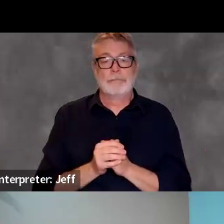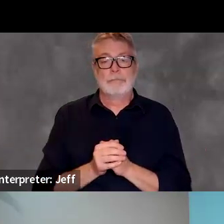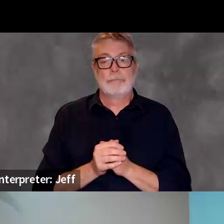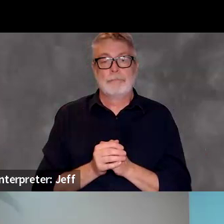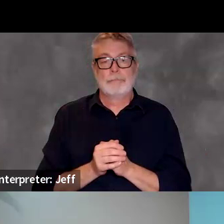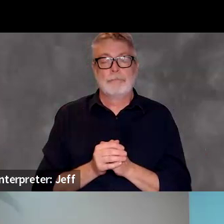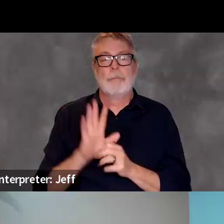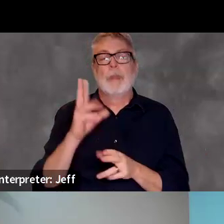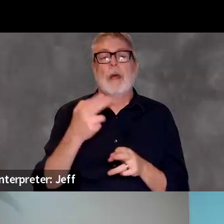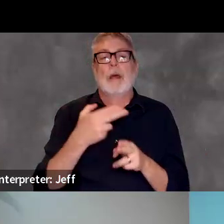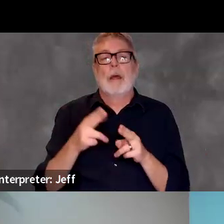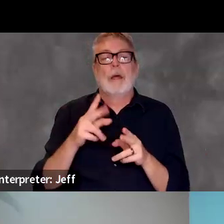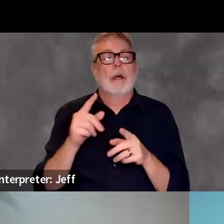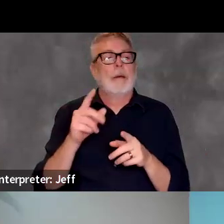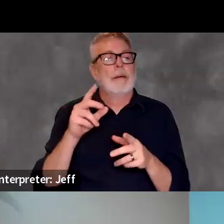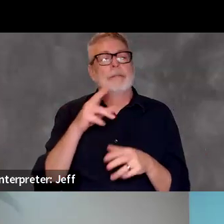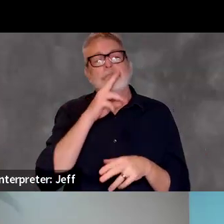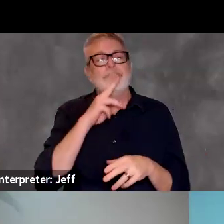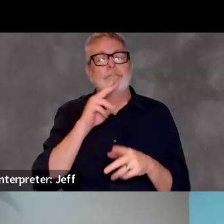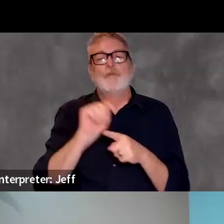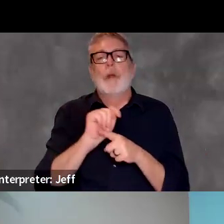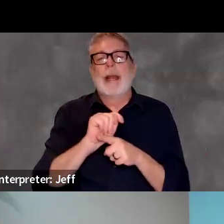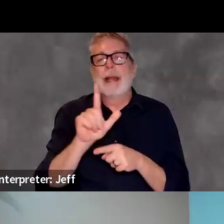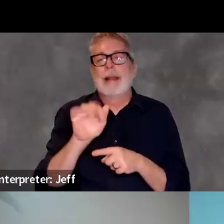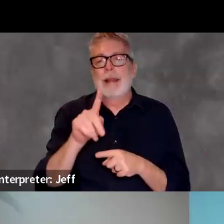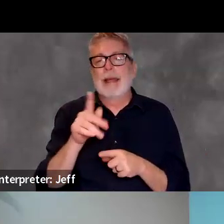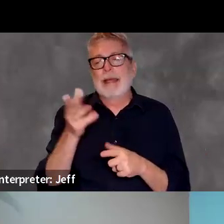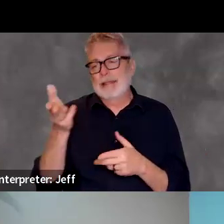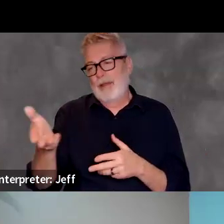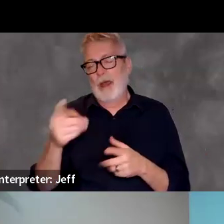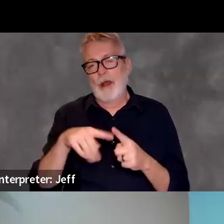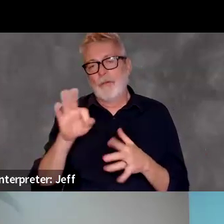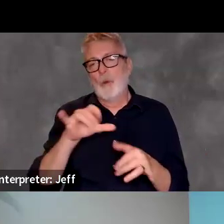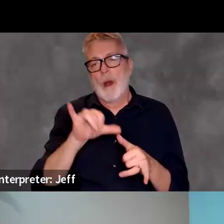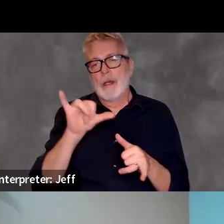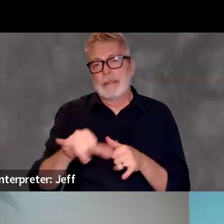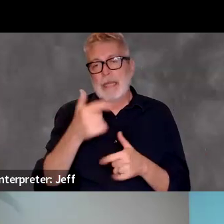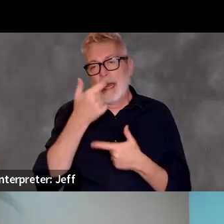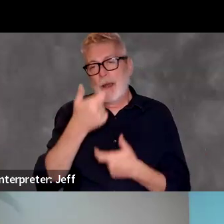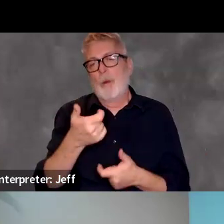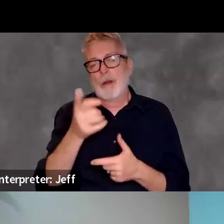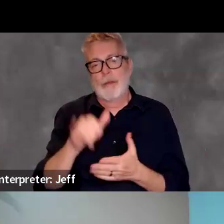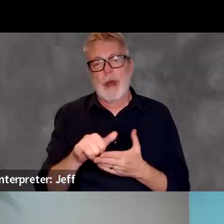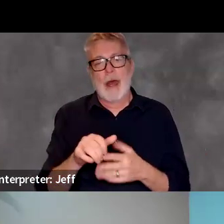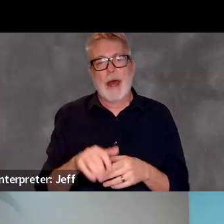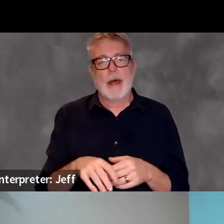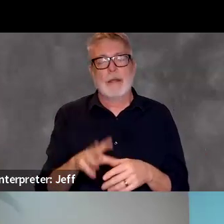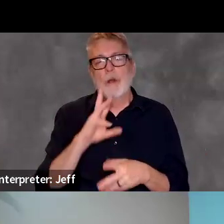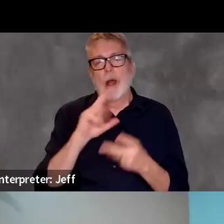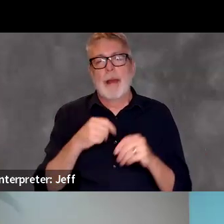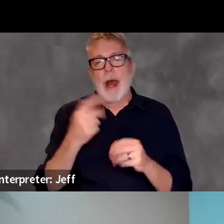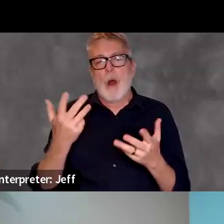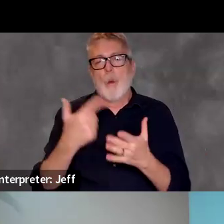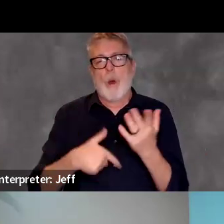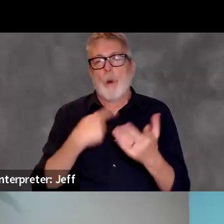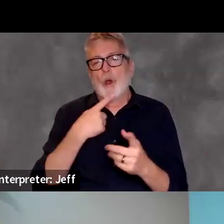The mini training link is in there if you guys want to stick around. Talk messaging.